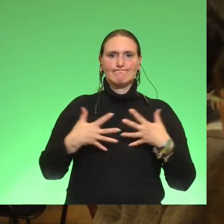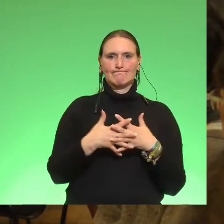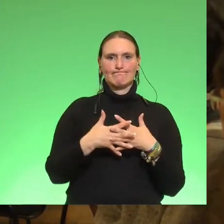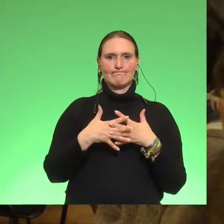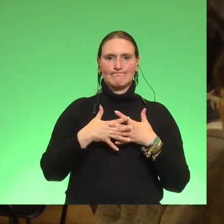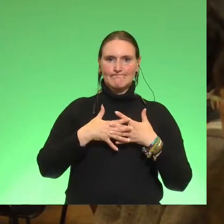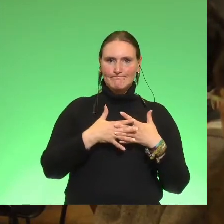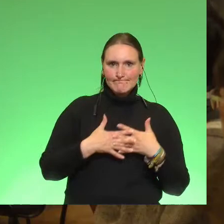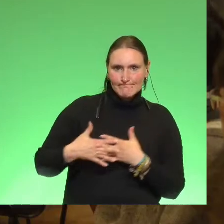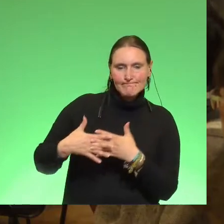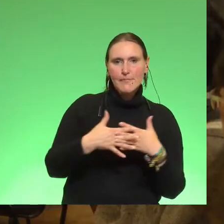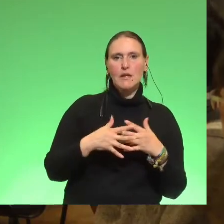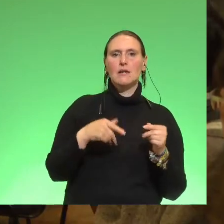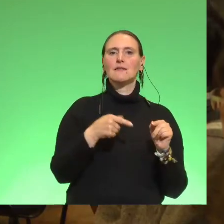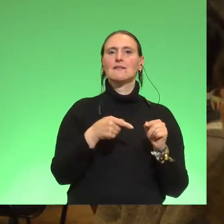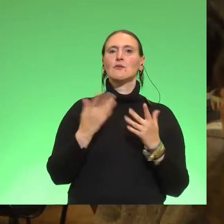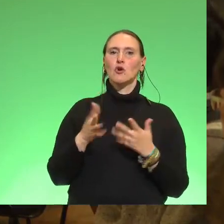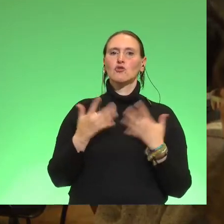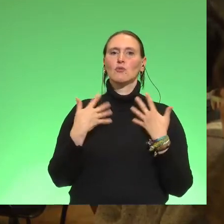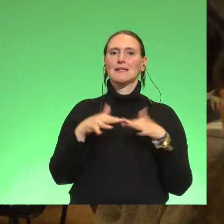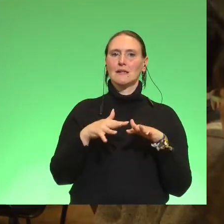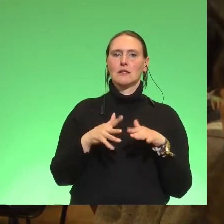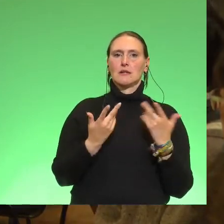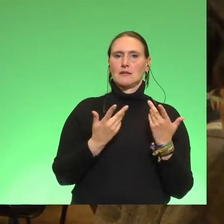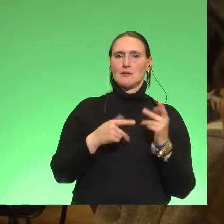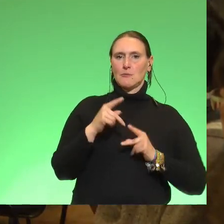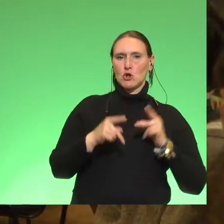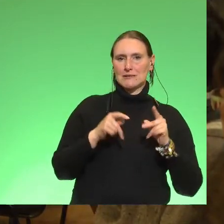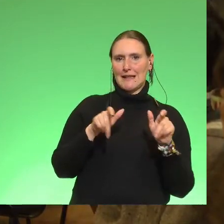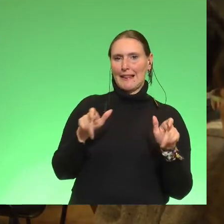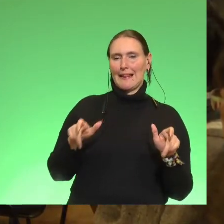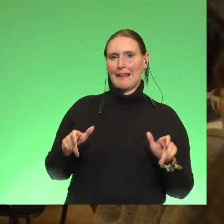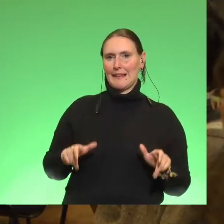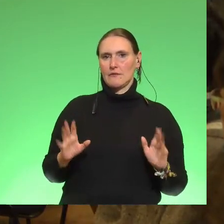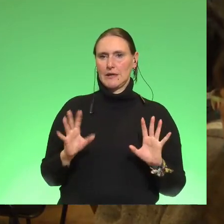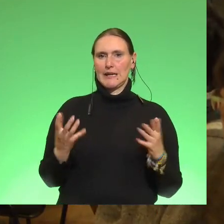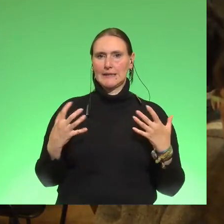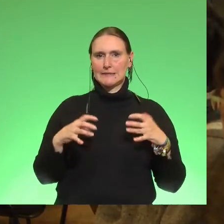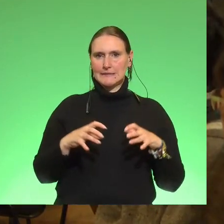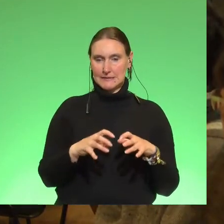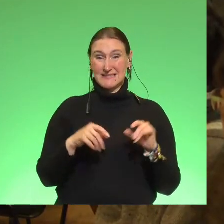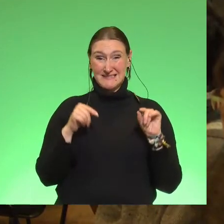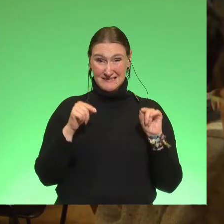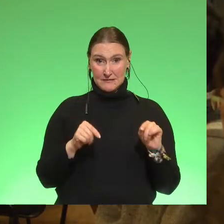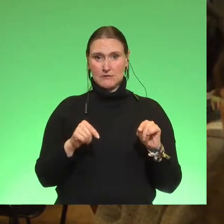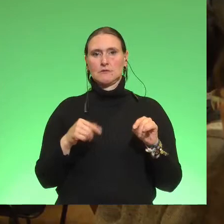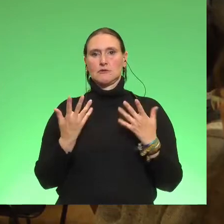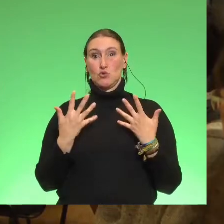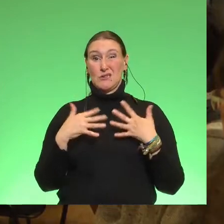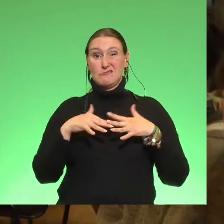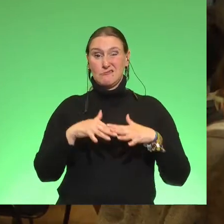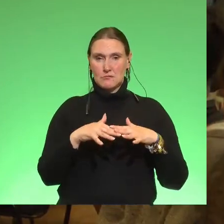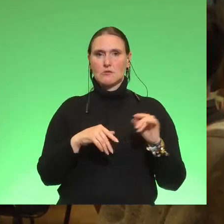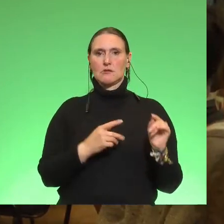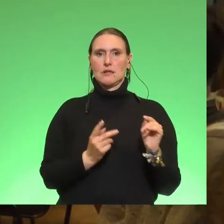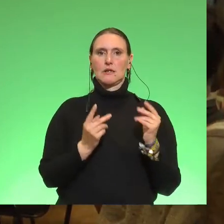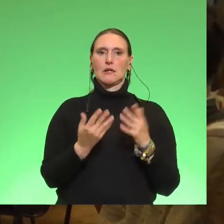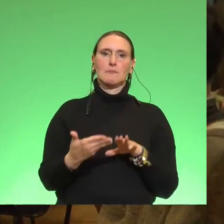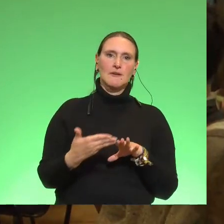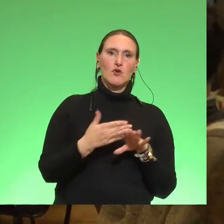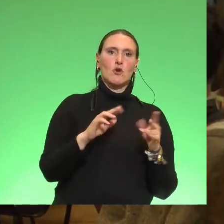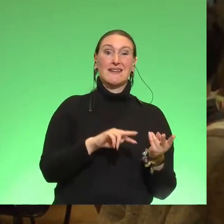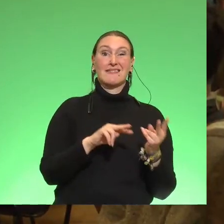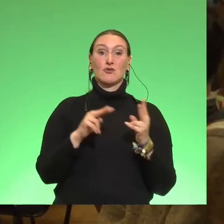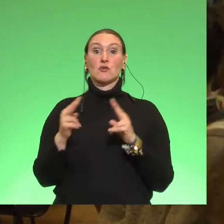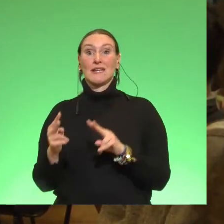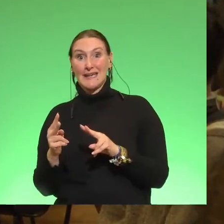trans-individuation is integration of personal growth, and that need to happen within the framework of trans-individuation, which means